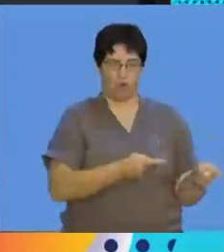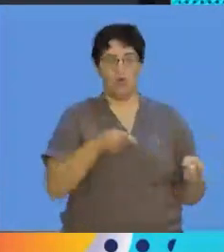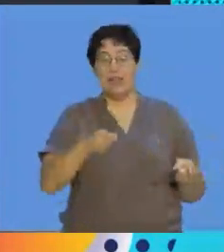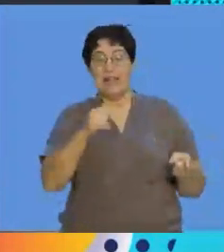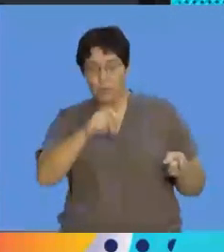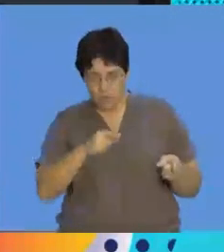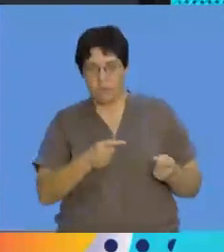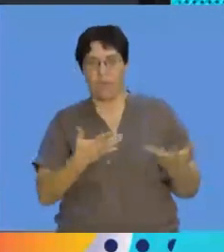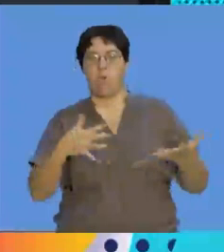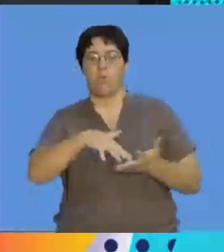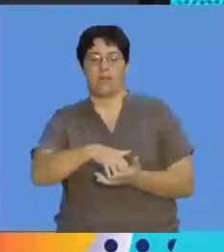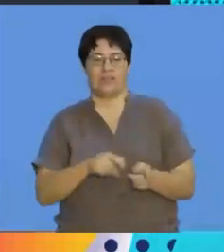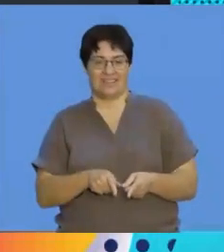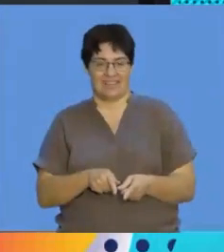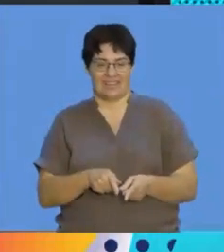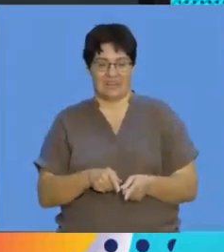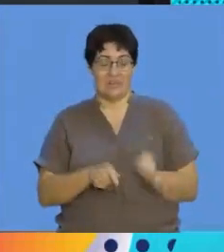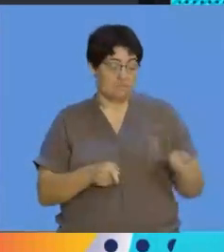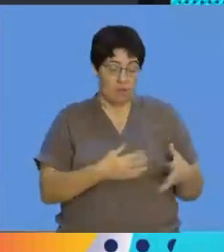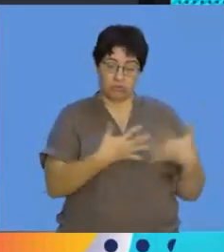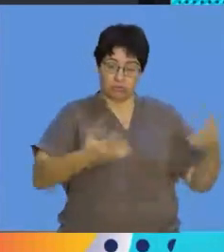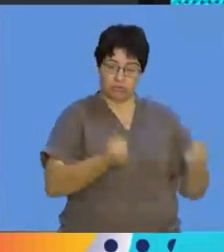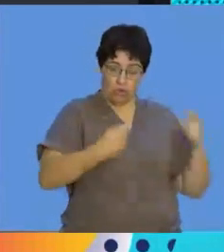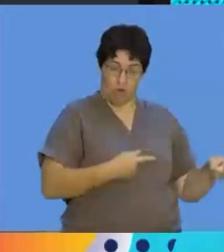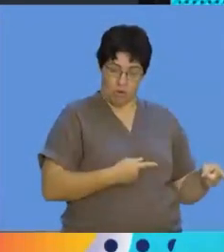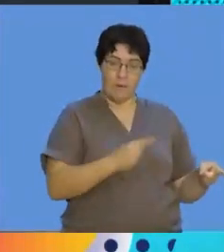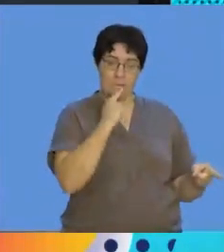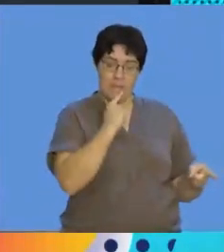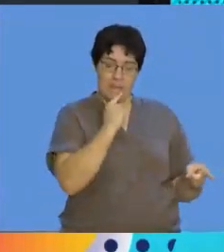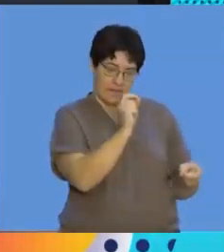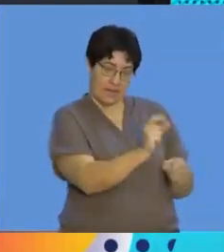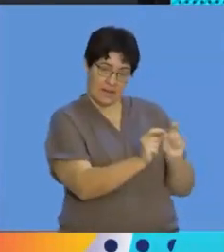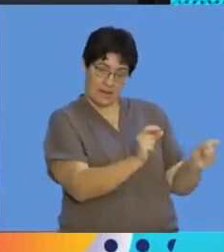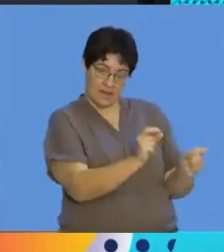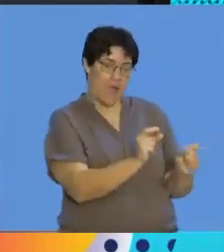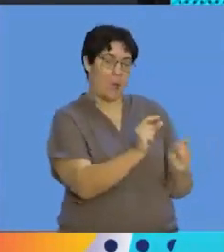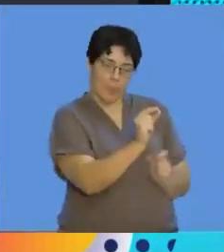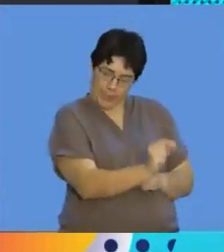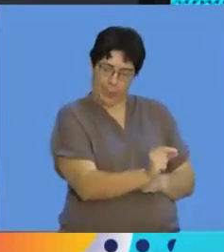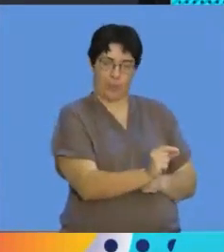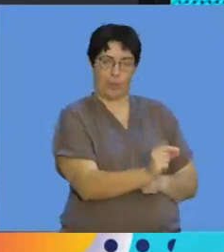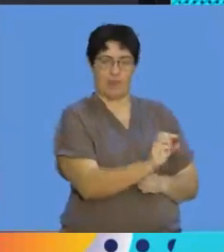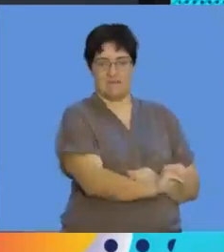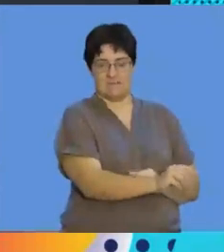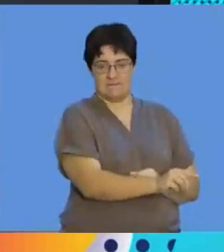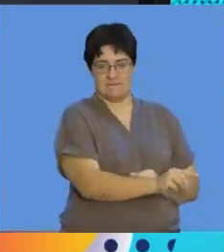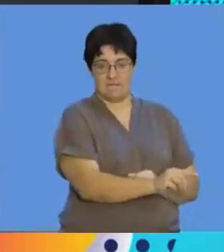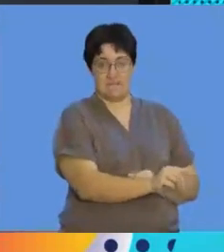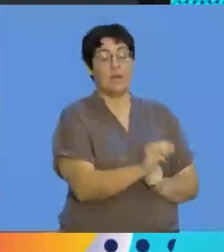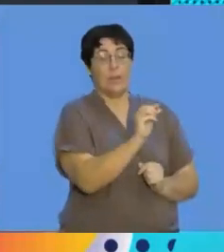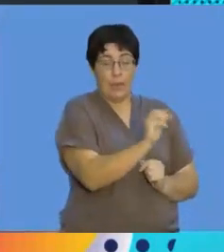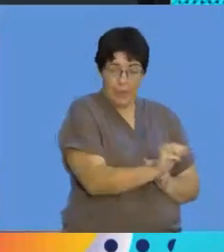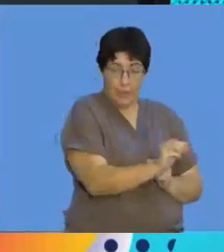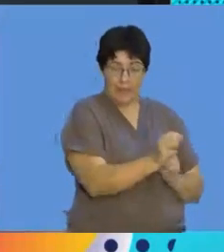liquid and a gas. Now, if the forces are stronger, it means the distance between the particles will also be smaller. So if the distance is